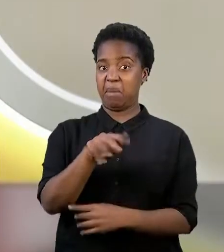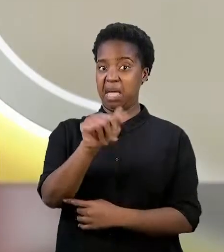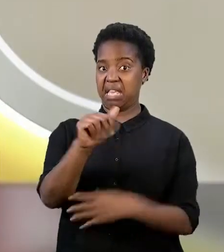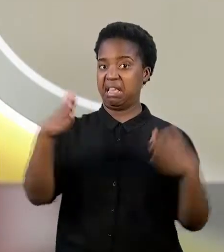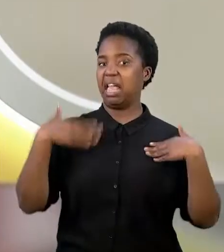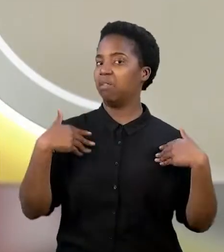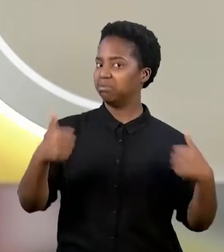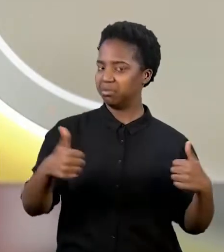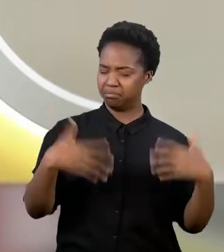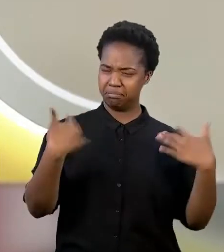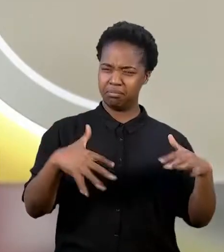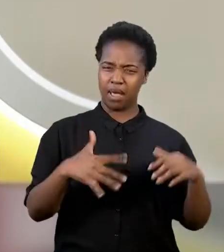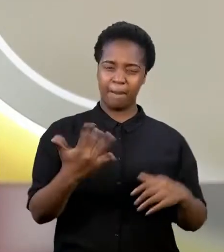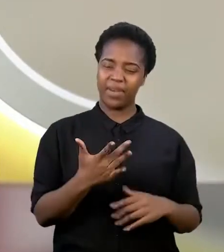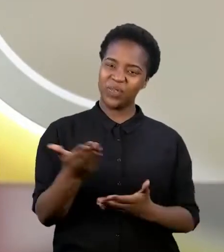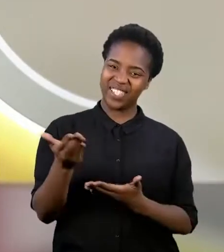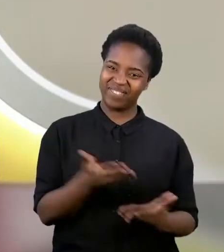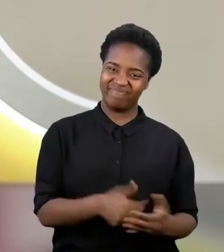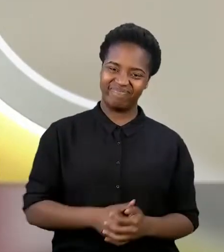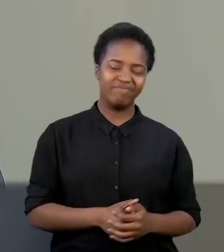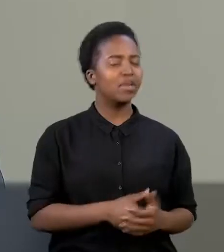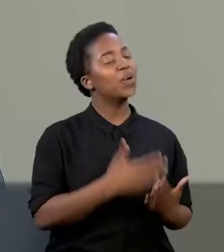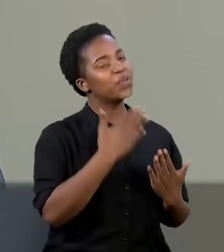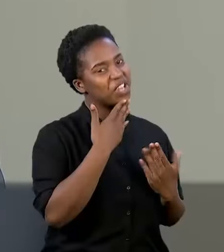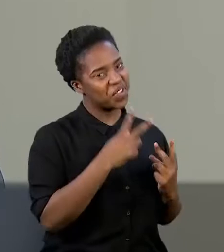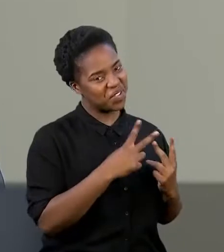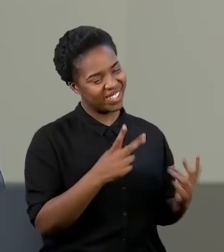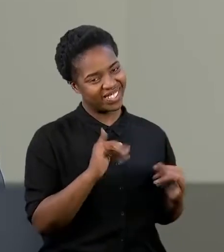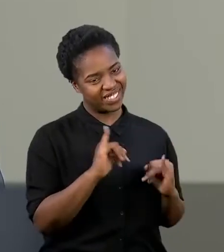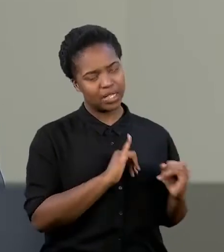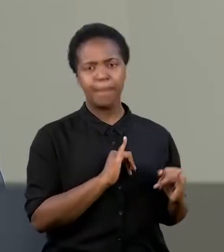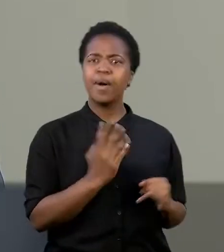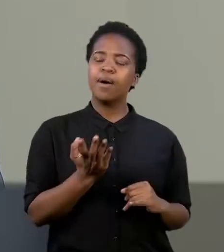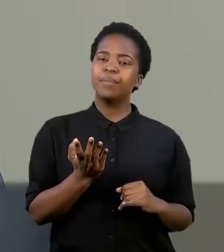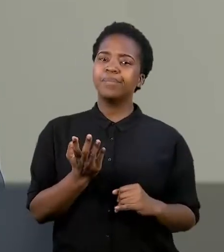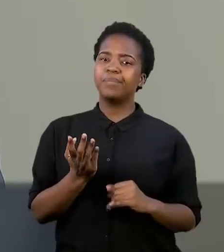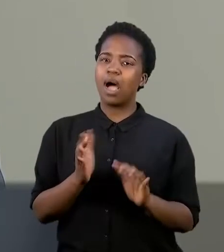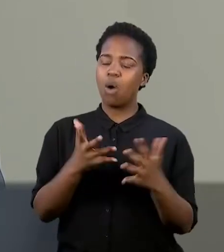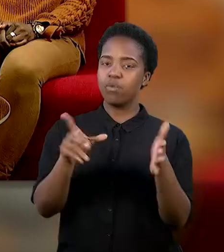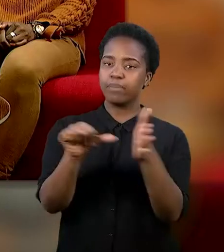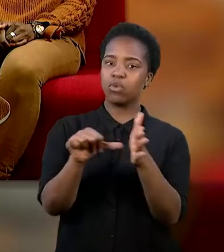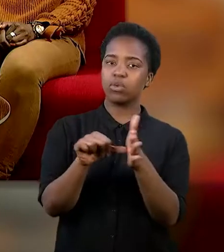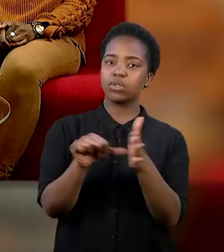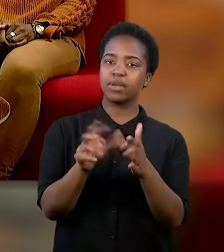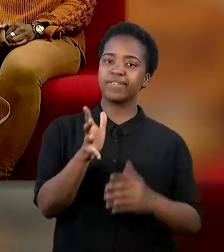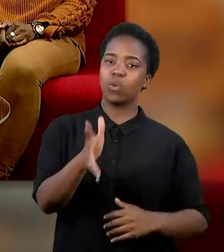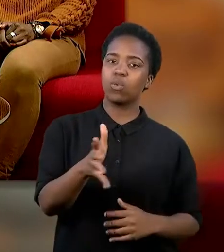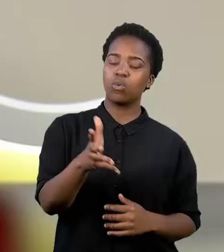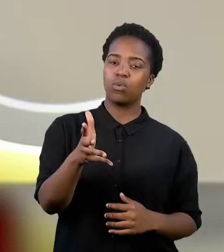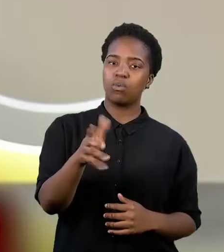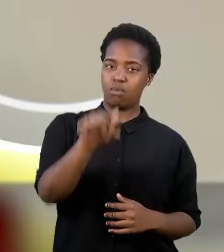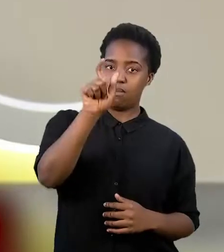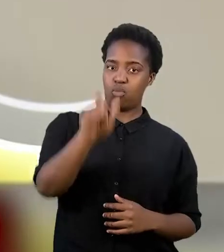doctorate in health specializing in chronic pain. Welcome to the show, Richard. Thank you very much for having me. Look, how important is it